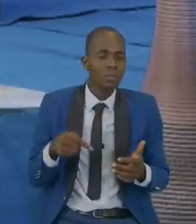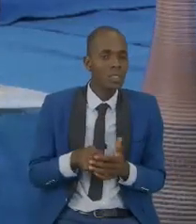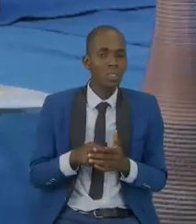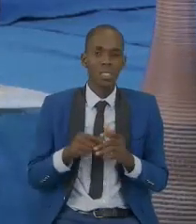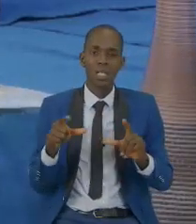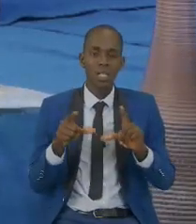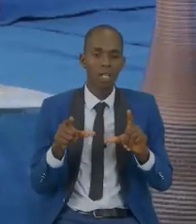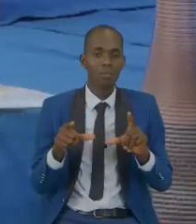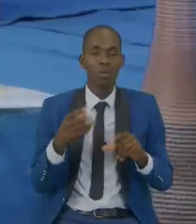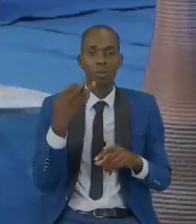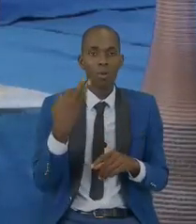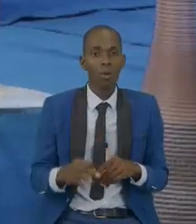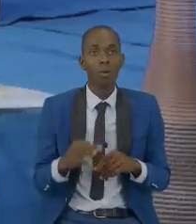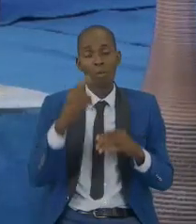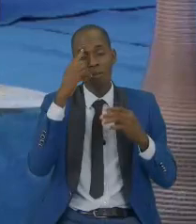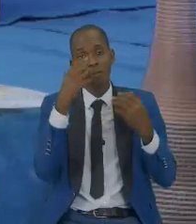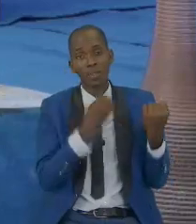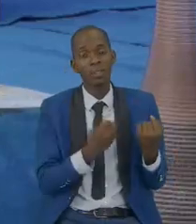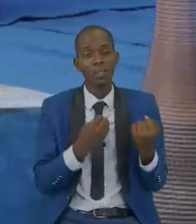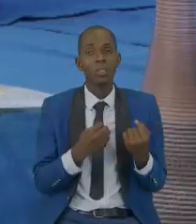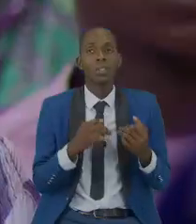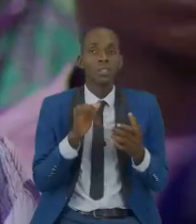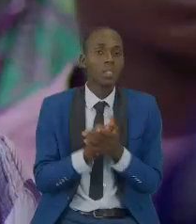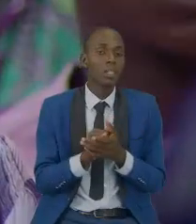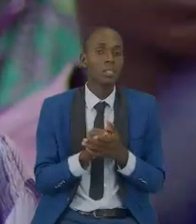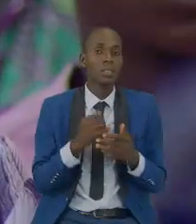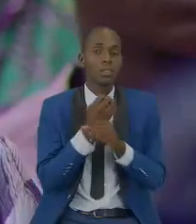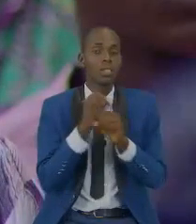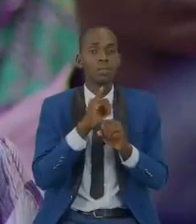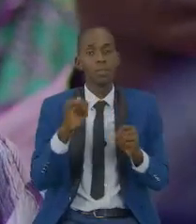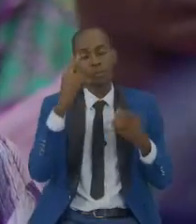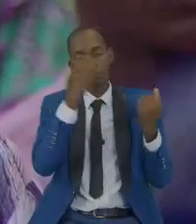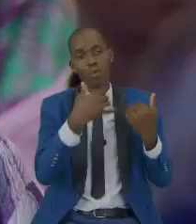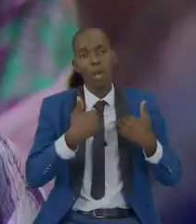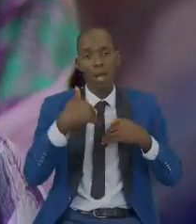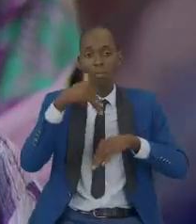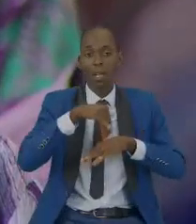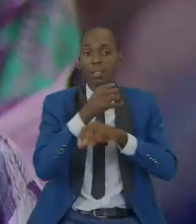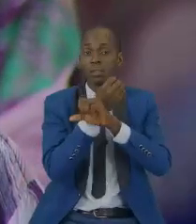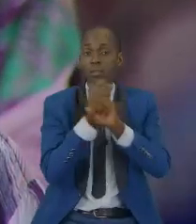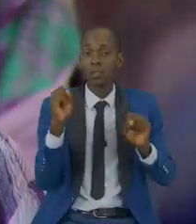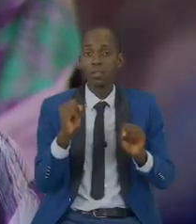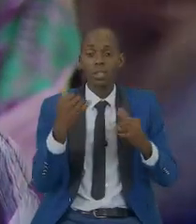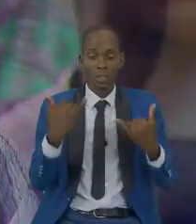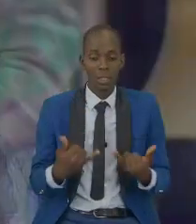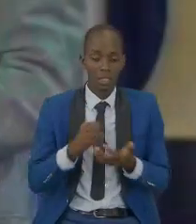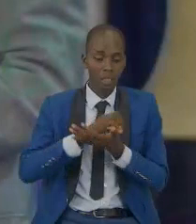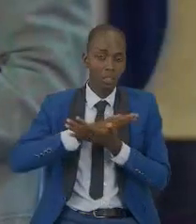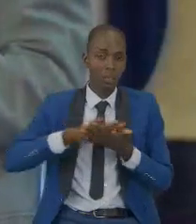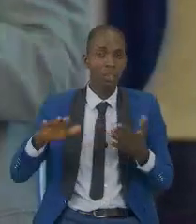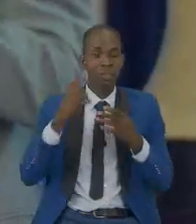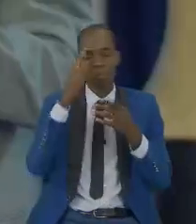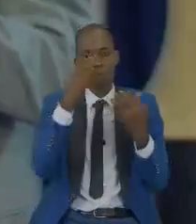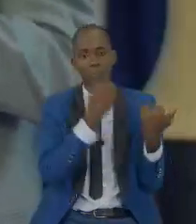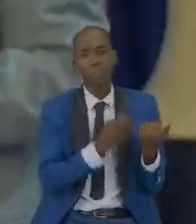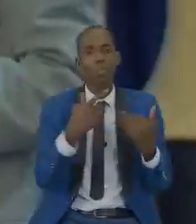faith, saving faith, your heart at salvation, sanctifying faith, you now have at